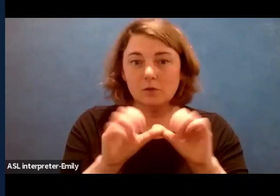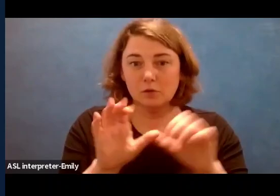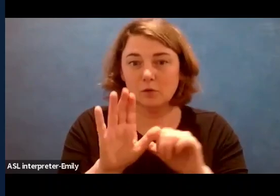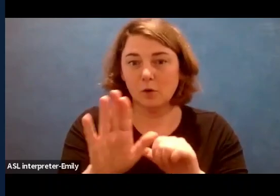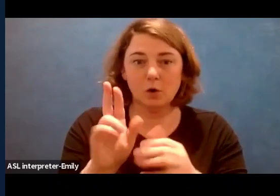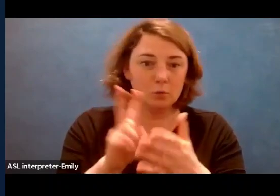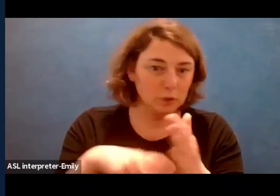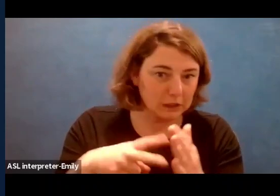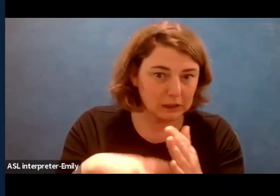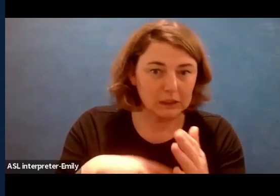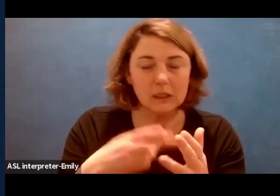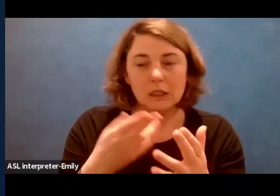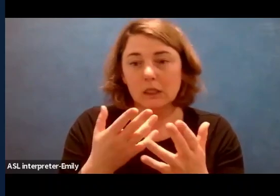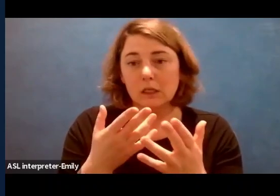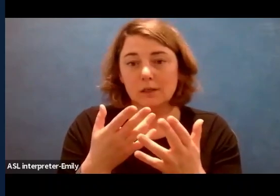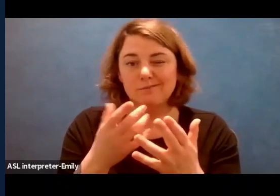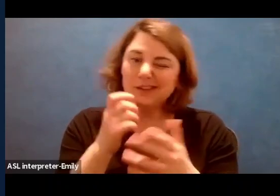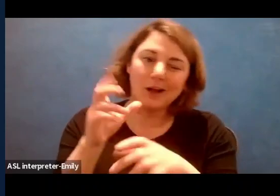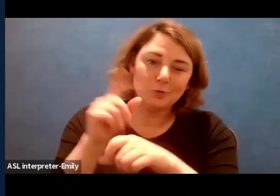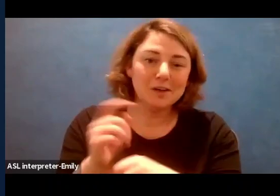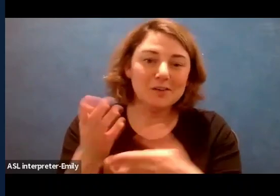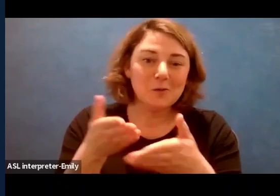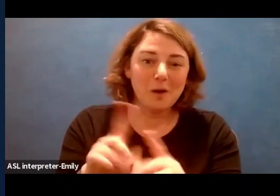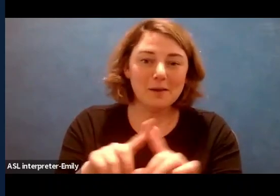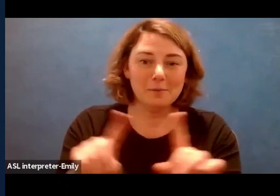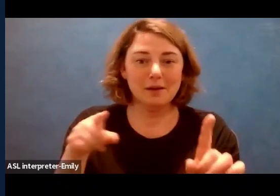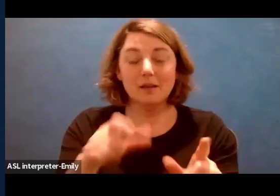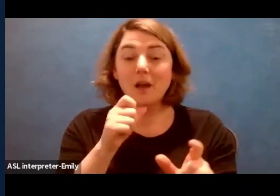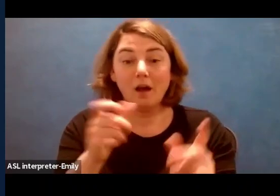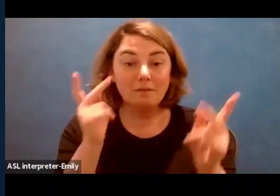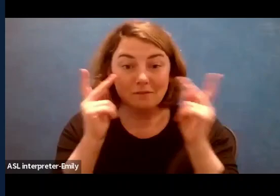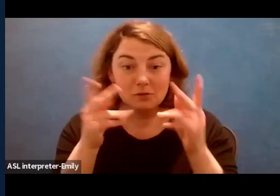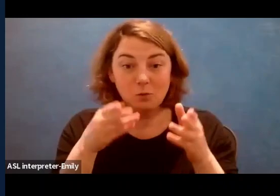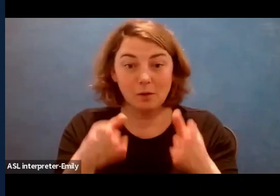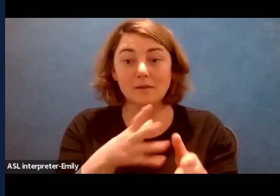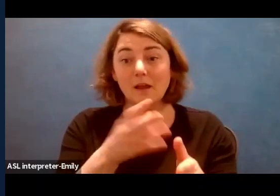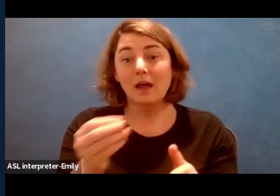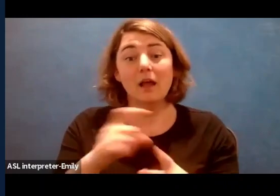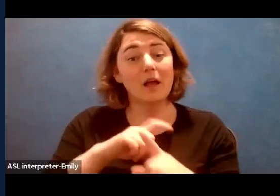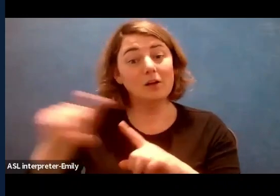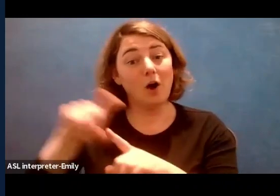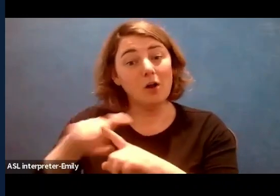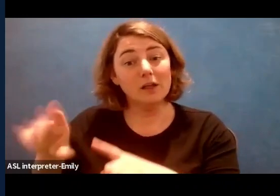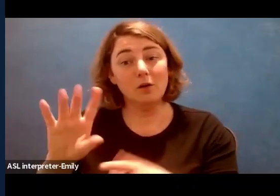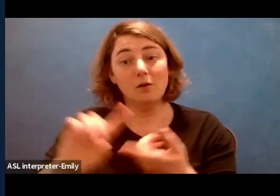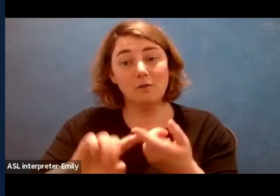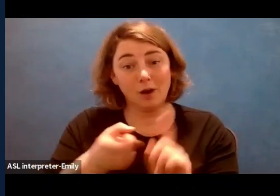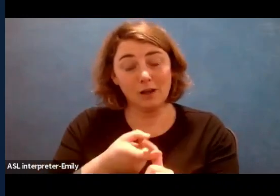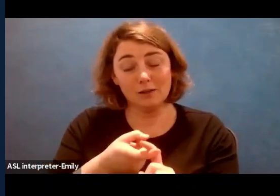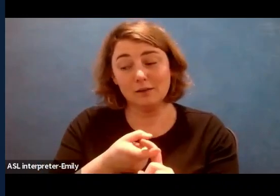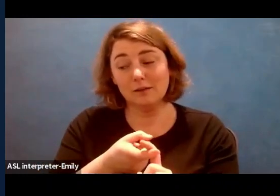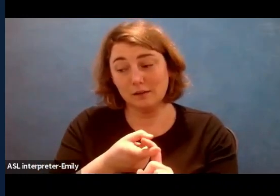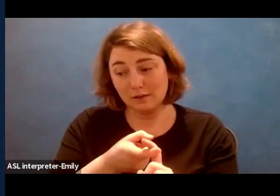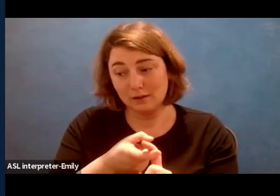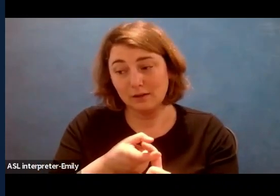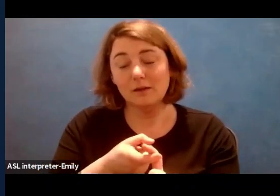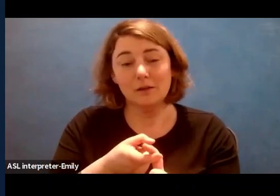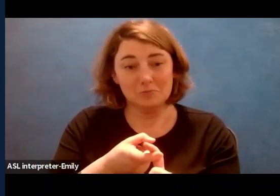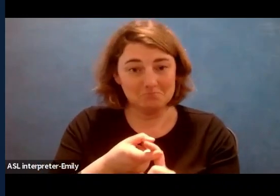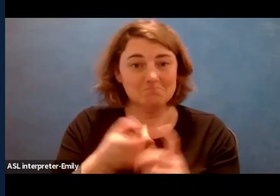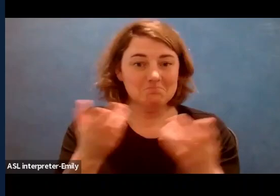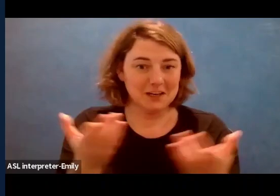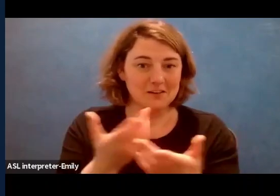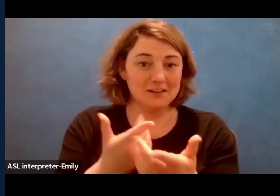her reading in non-traditional ways, non-visual ways, and calling friends, and here